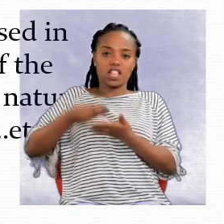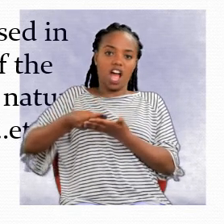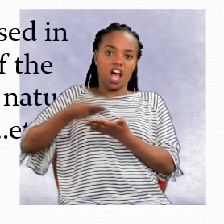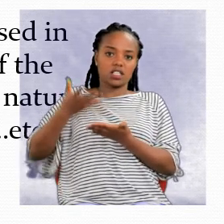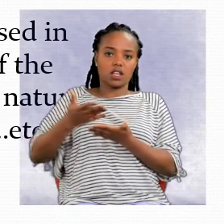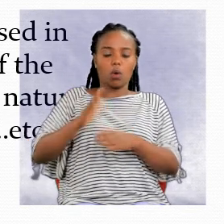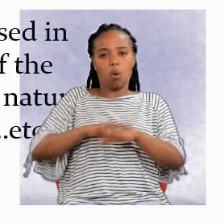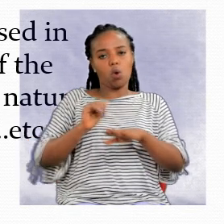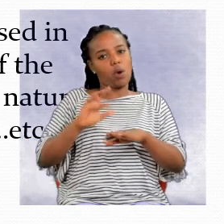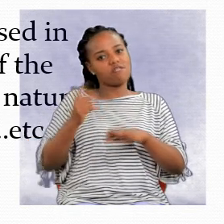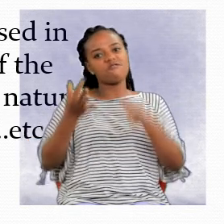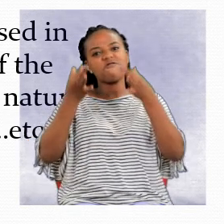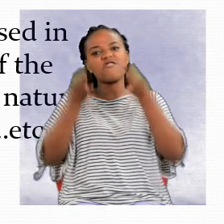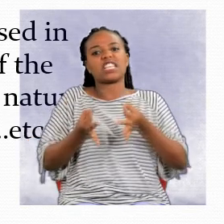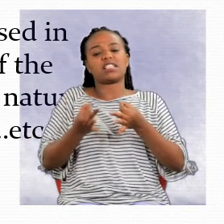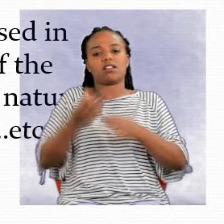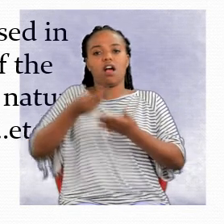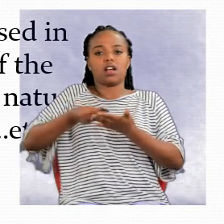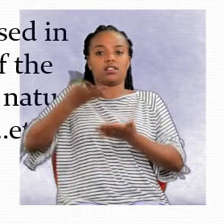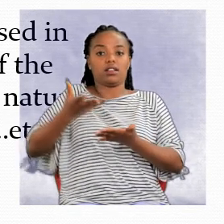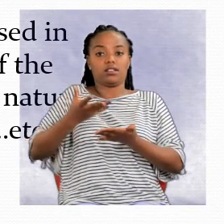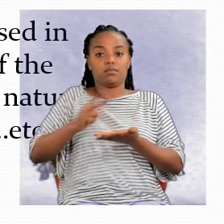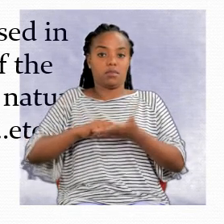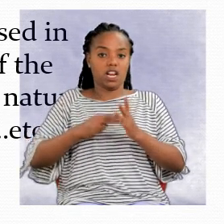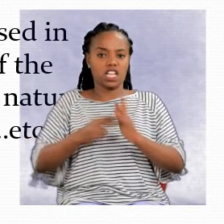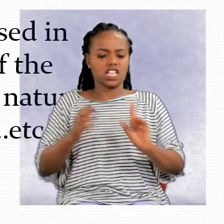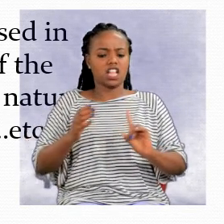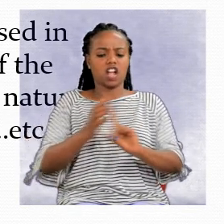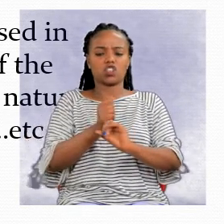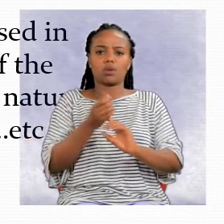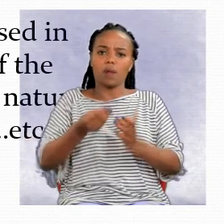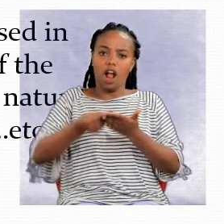or we call it fixed asset, is this a